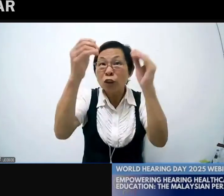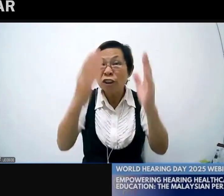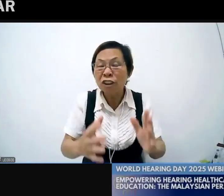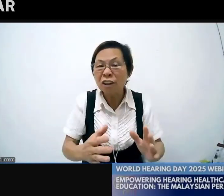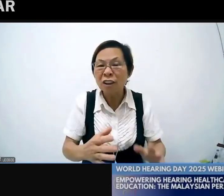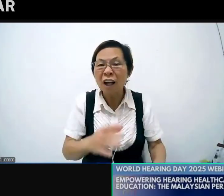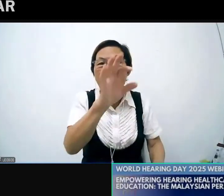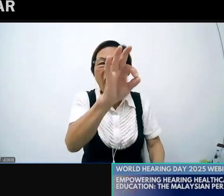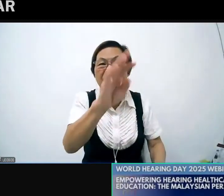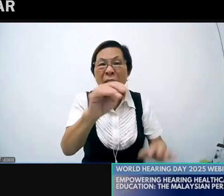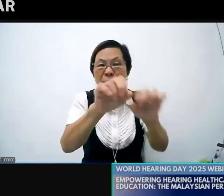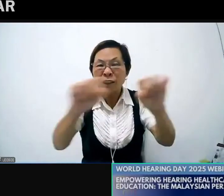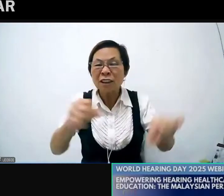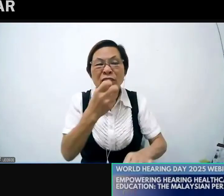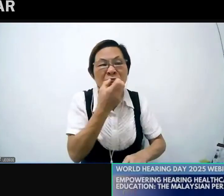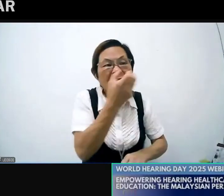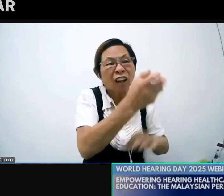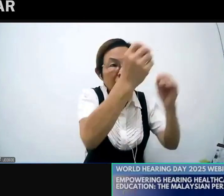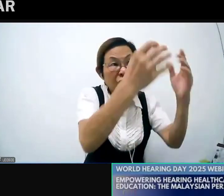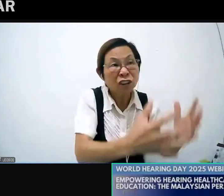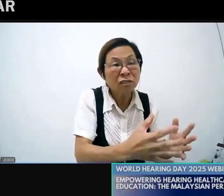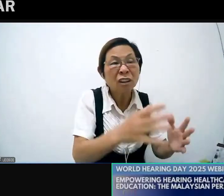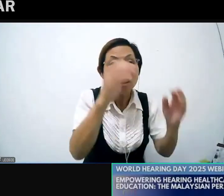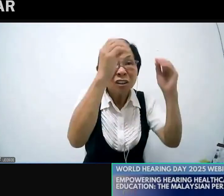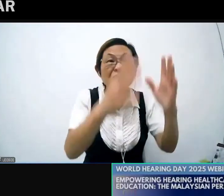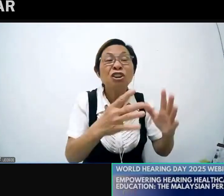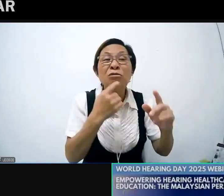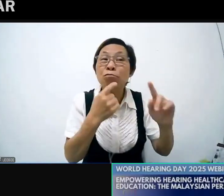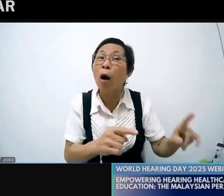Yeah. For the teachers, perhaps